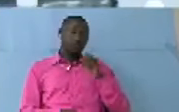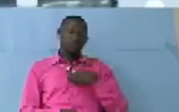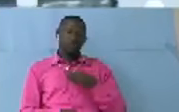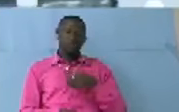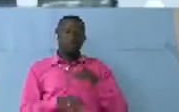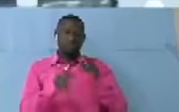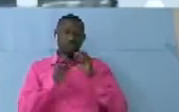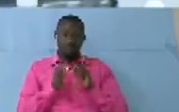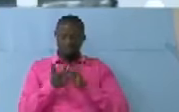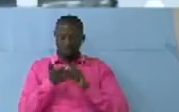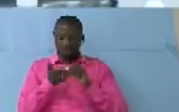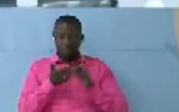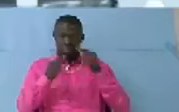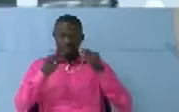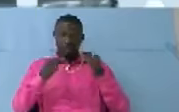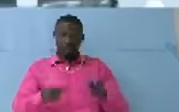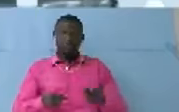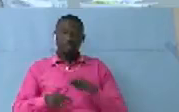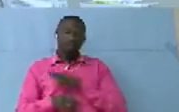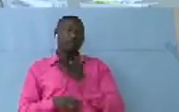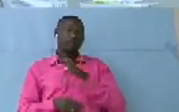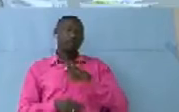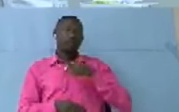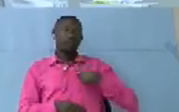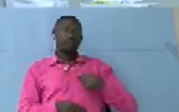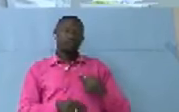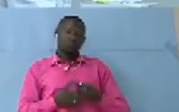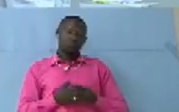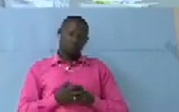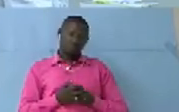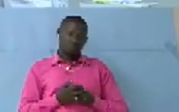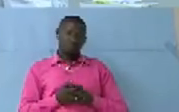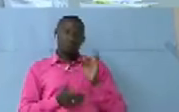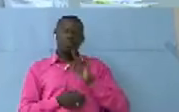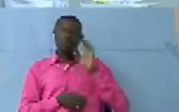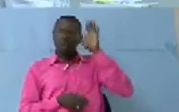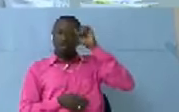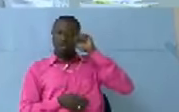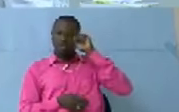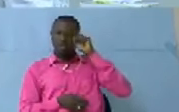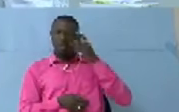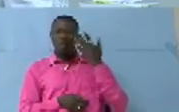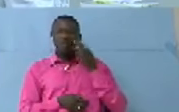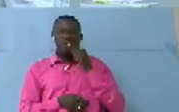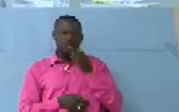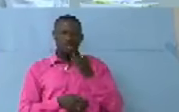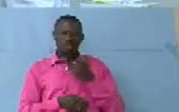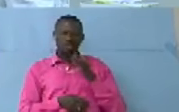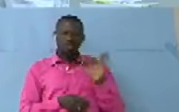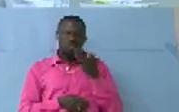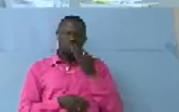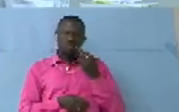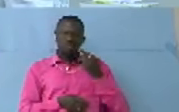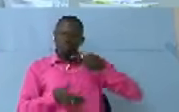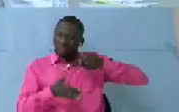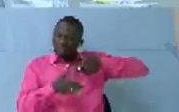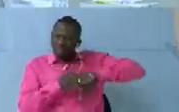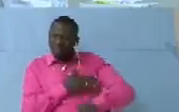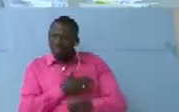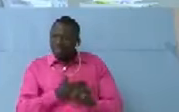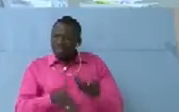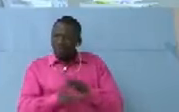the statements from us. What did you understand them to mean when they suggested to you that you would go 9 feet deep or you would be dinner for the